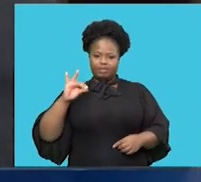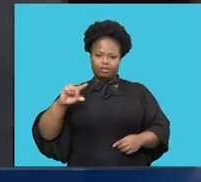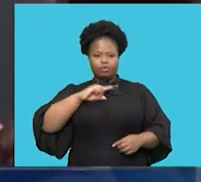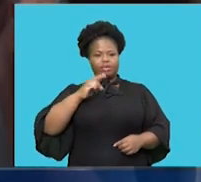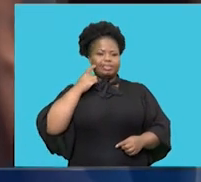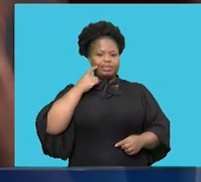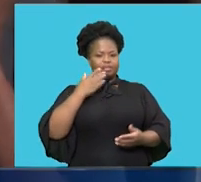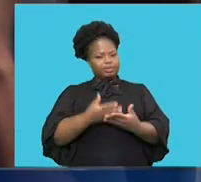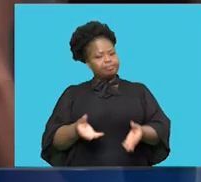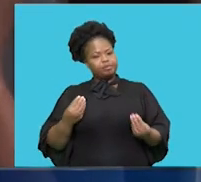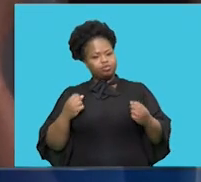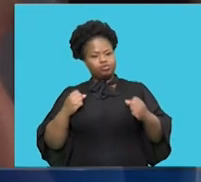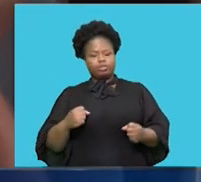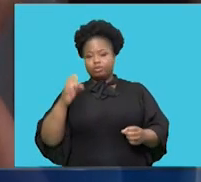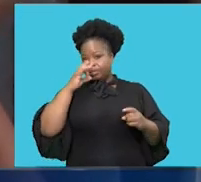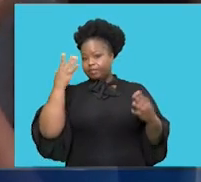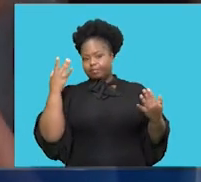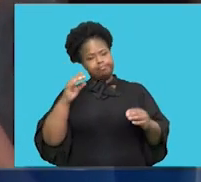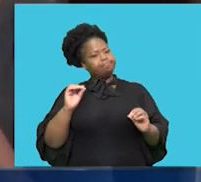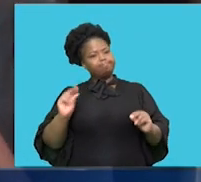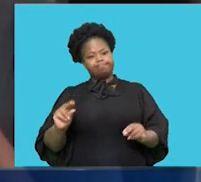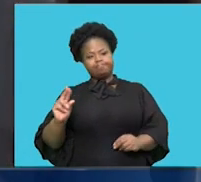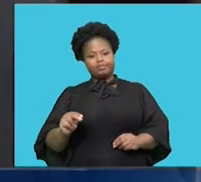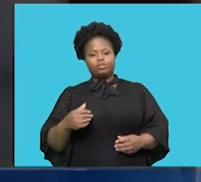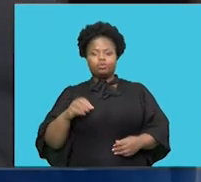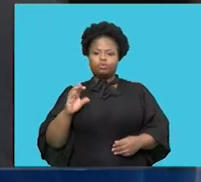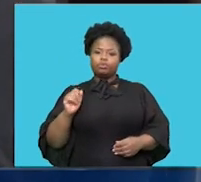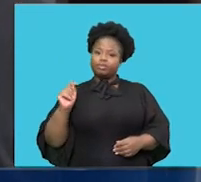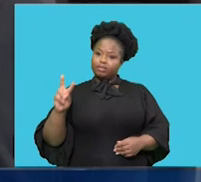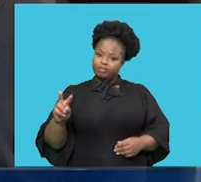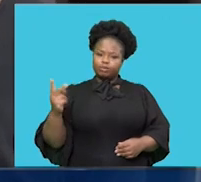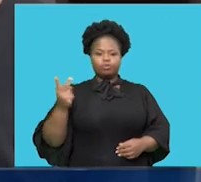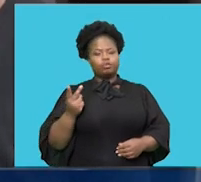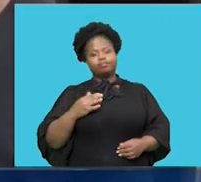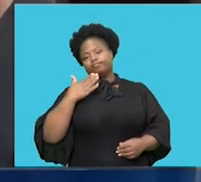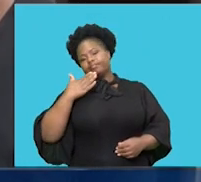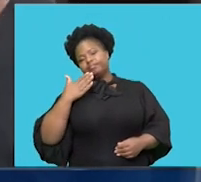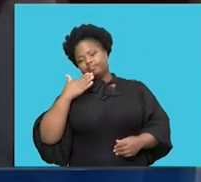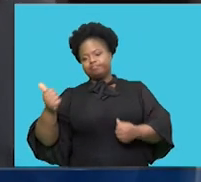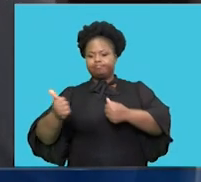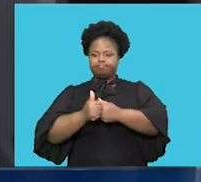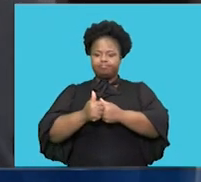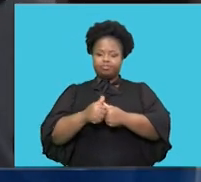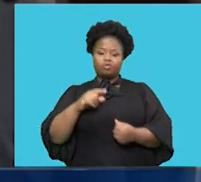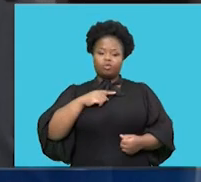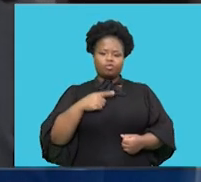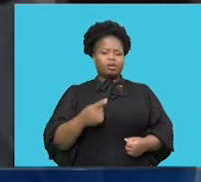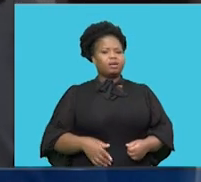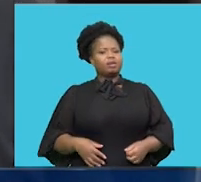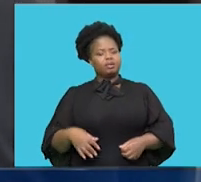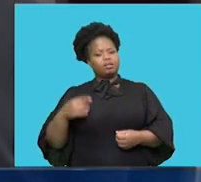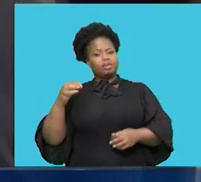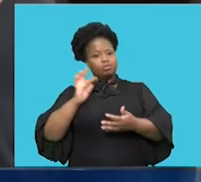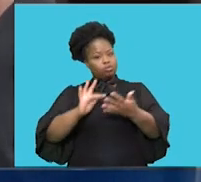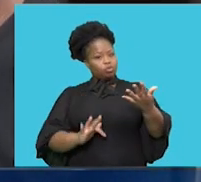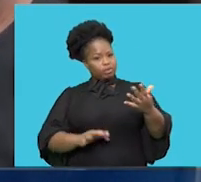can get strength, so that we won't give up along the way. So to Soweto TV again, thank you for the partnership, because each and every story